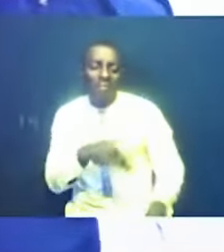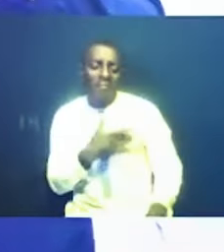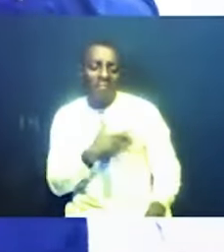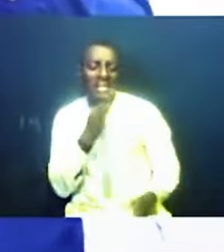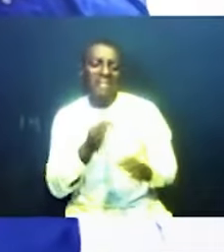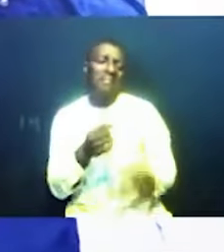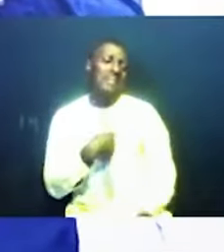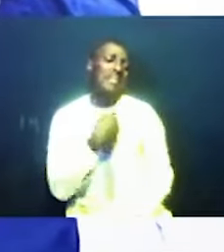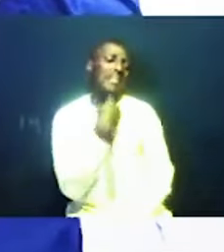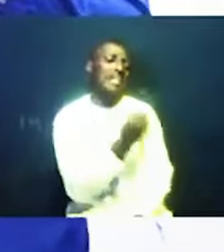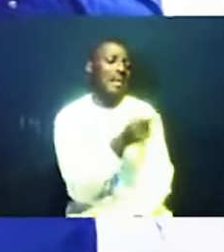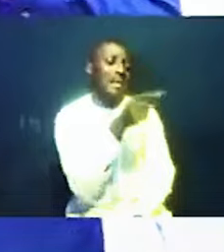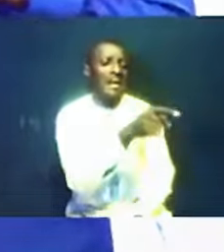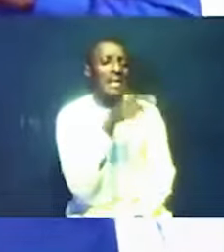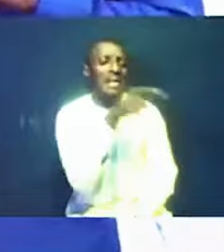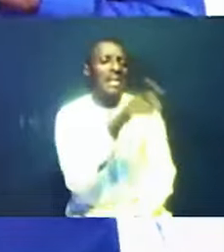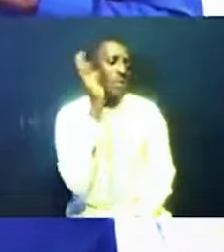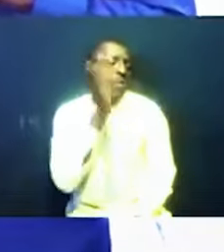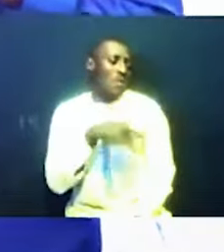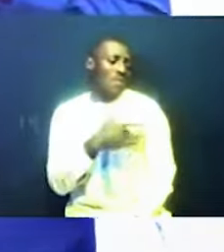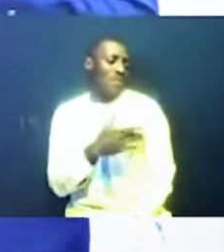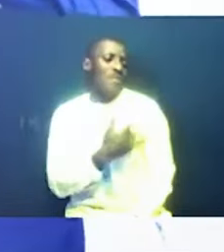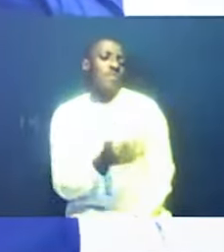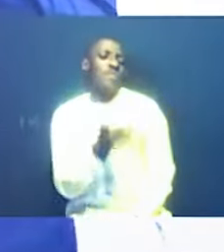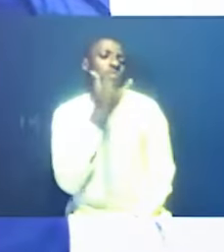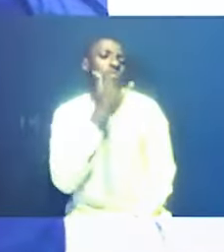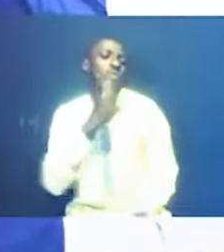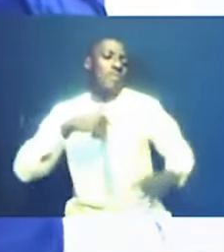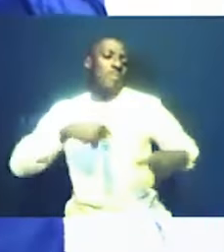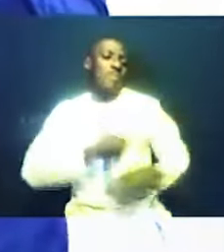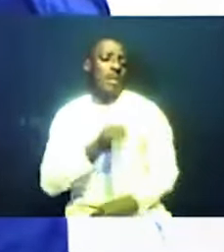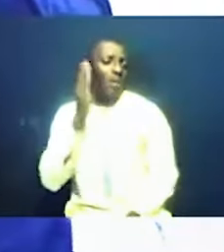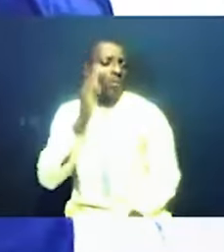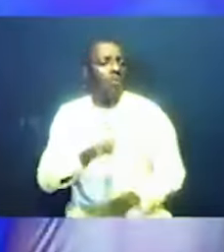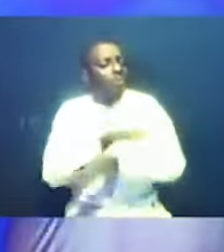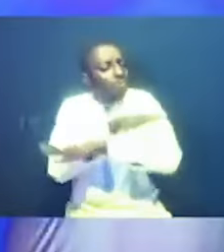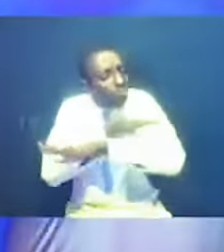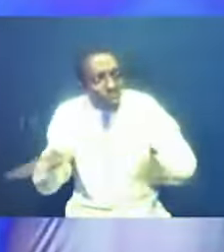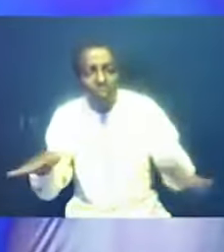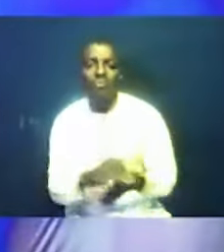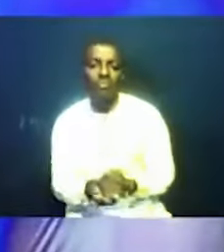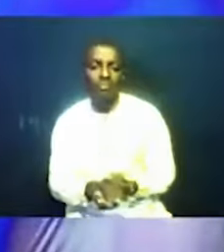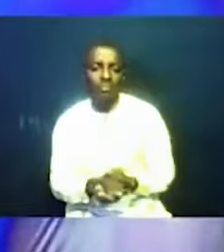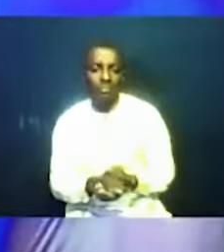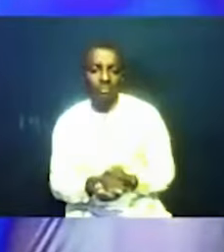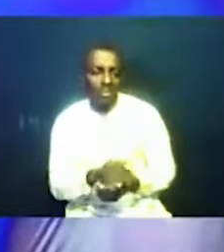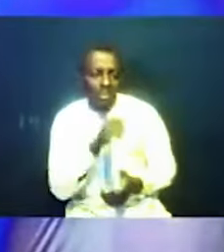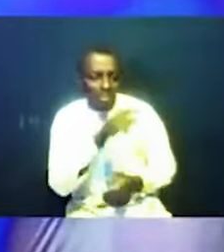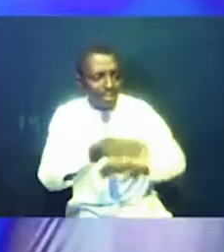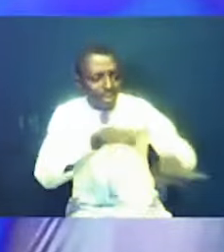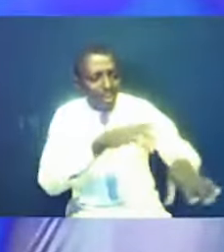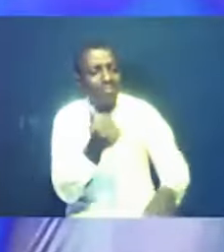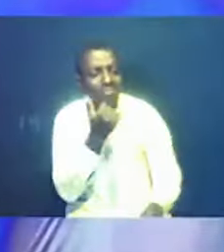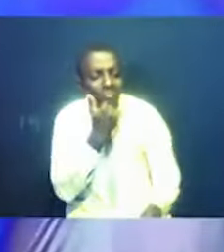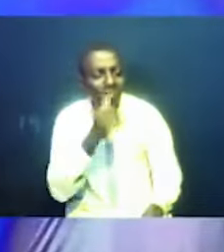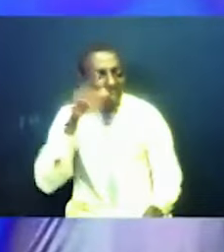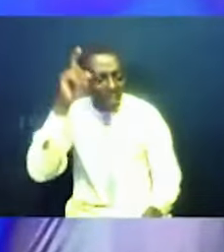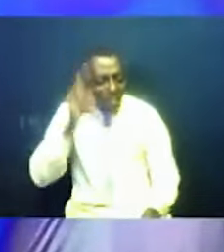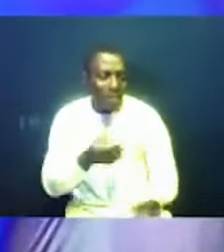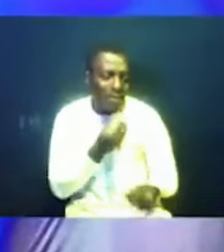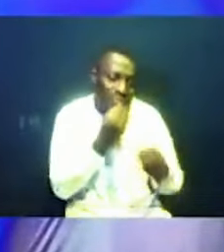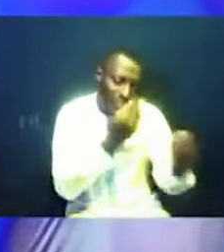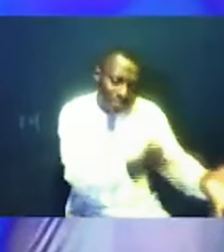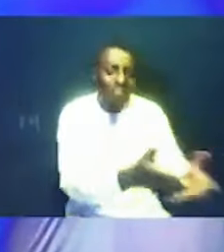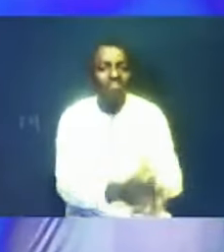tithes. Sometimes it's even not the loss of the tithes, but the criticism that you are going to receive from your fellow